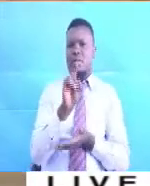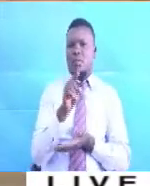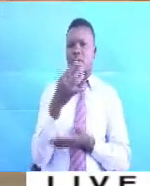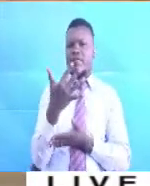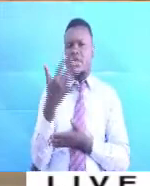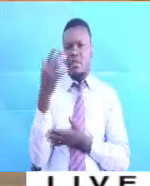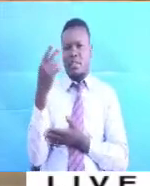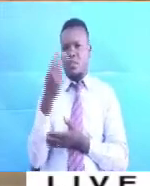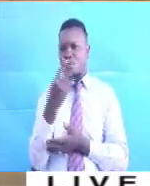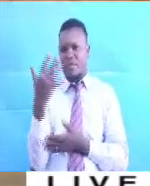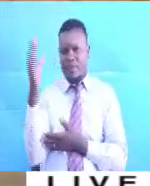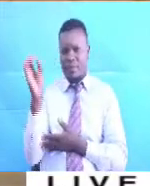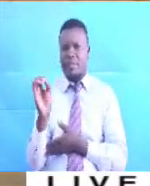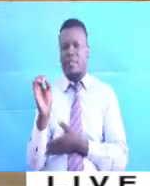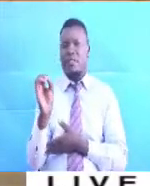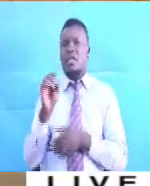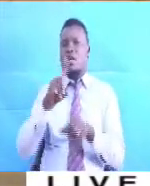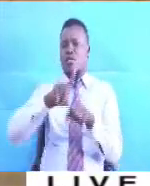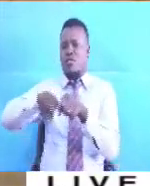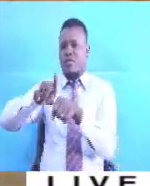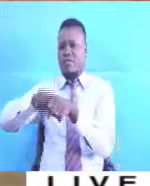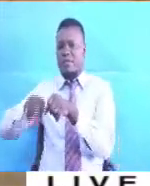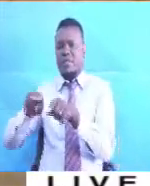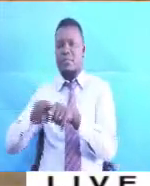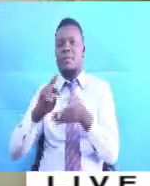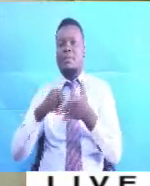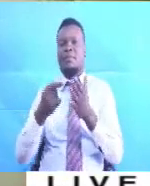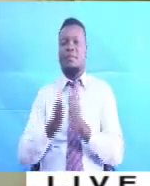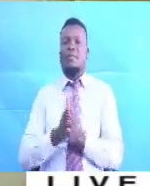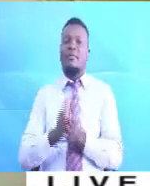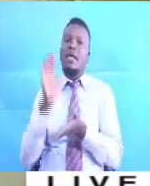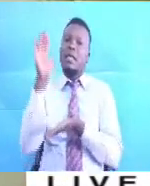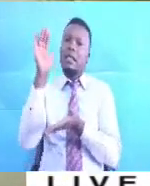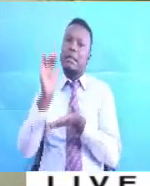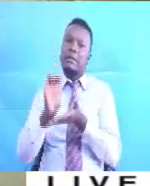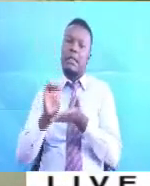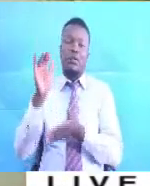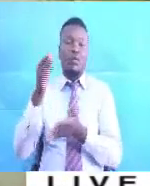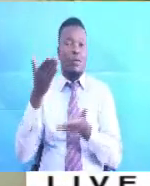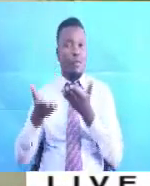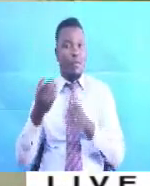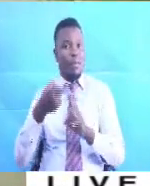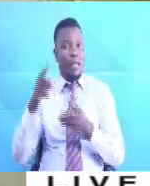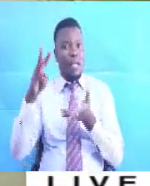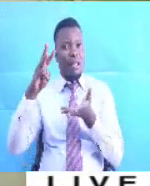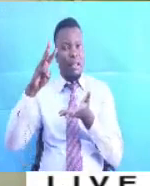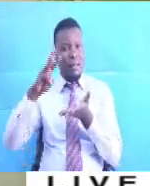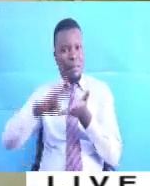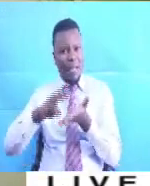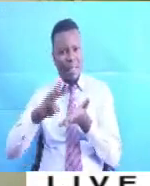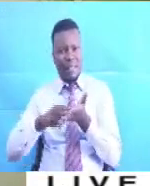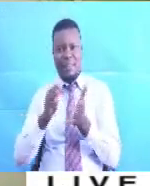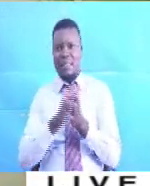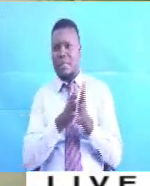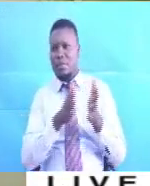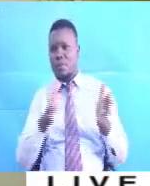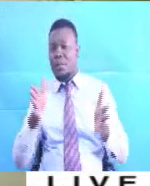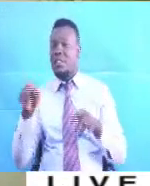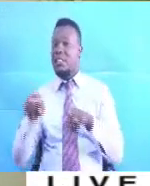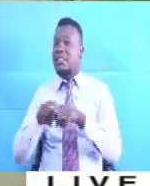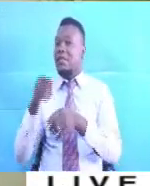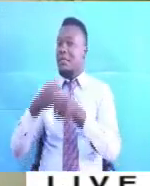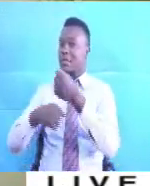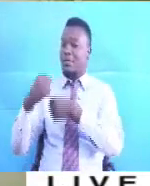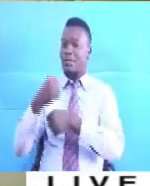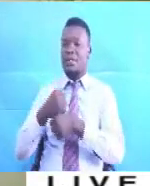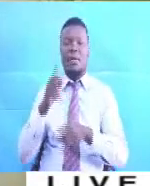0.25 percentage points. That marks the smallest increase since last March, after a series of aggressive rate hikes last year.